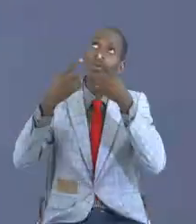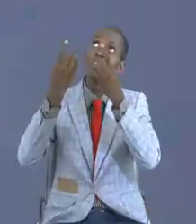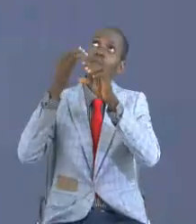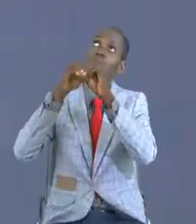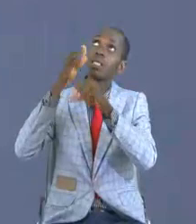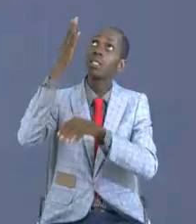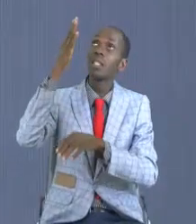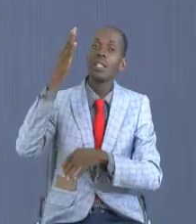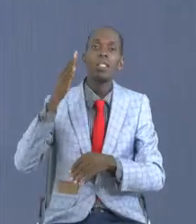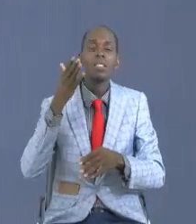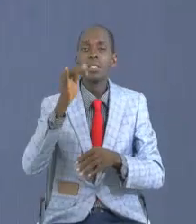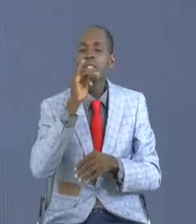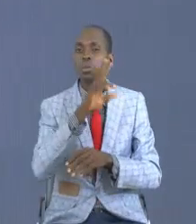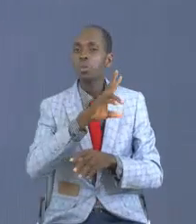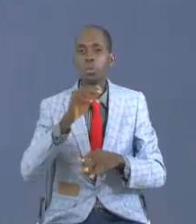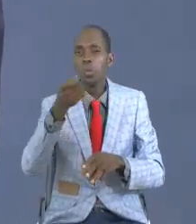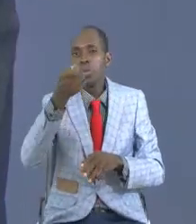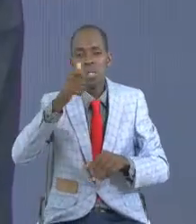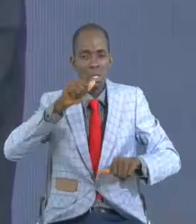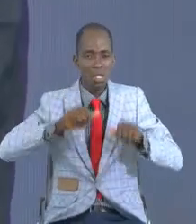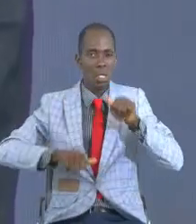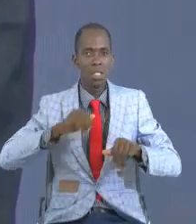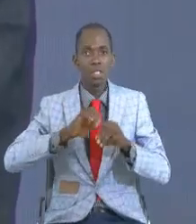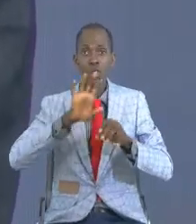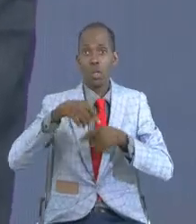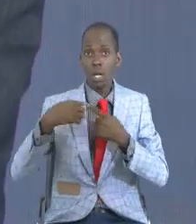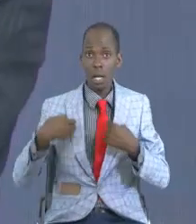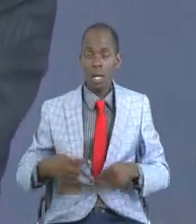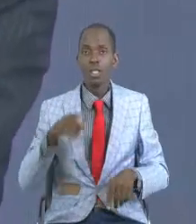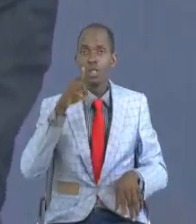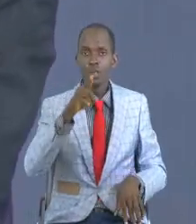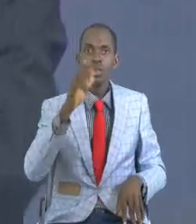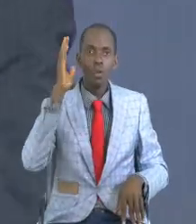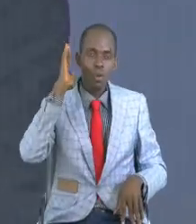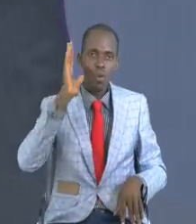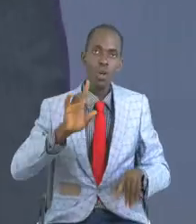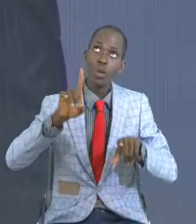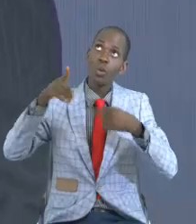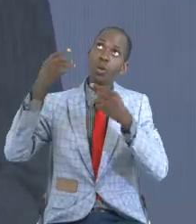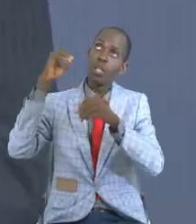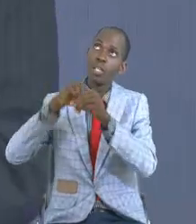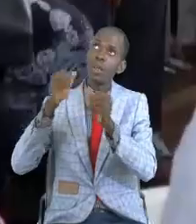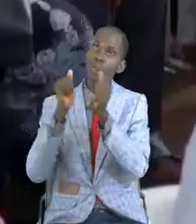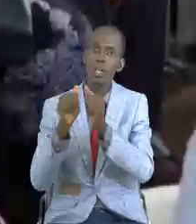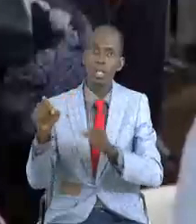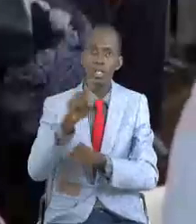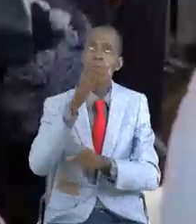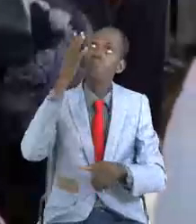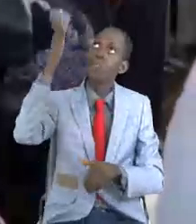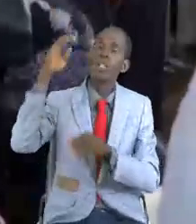ielts of doubt in your heart you will match in with them in jesus